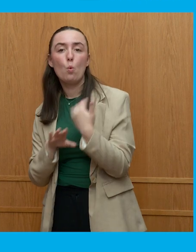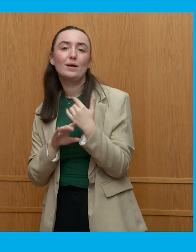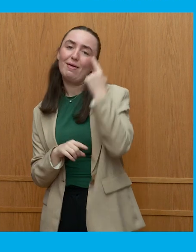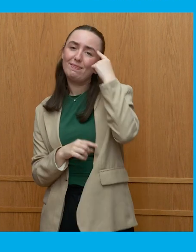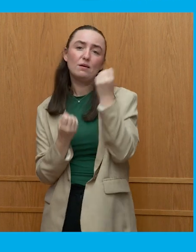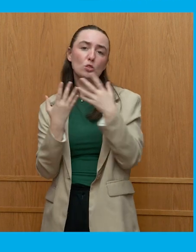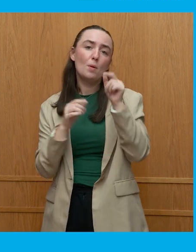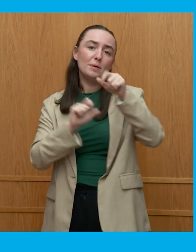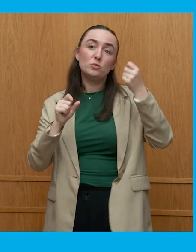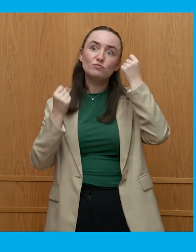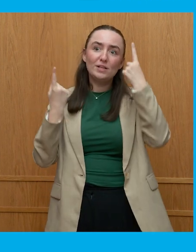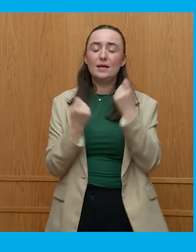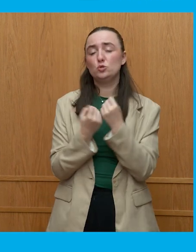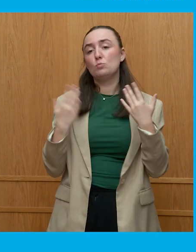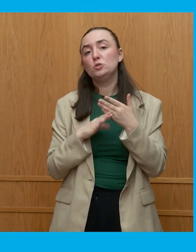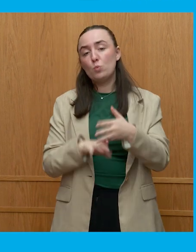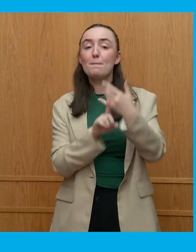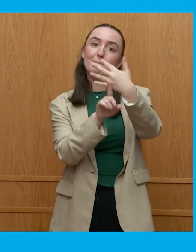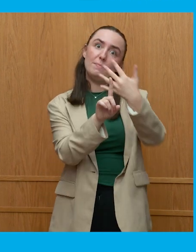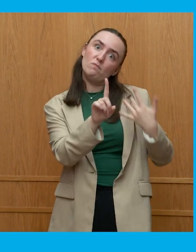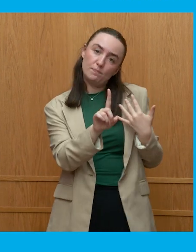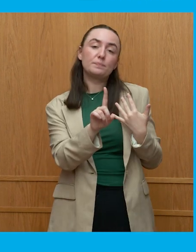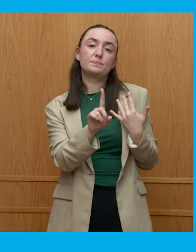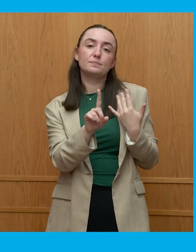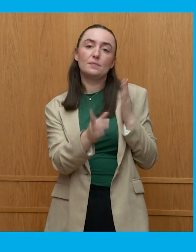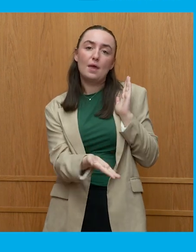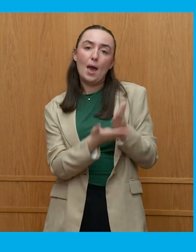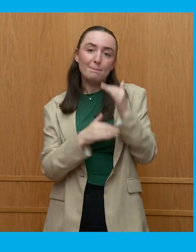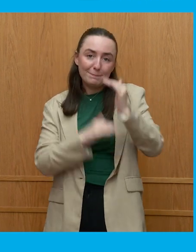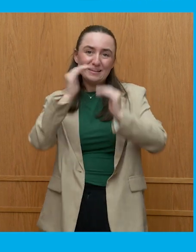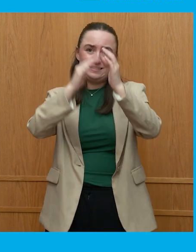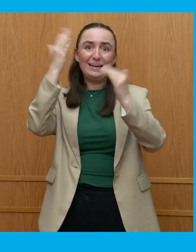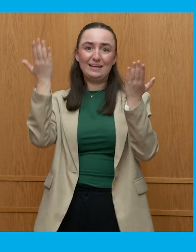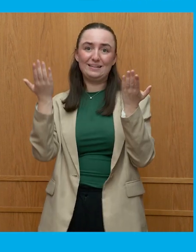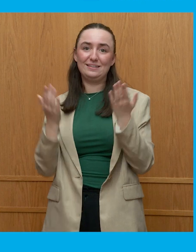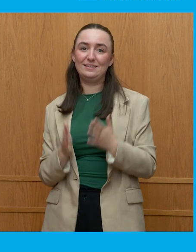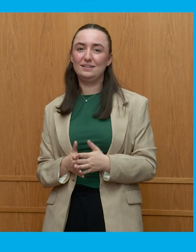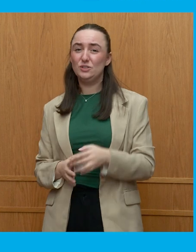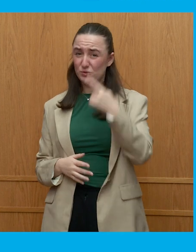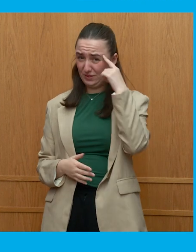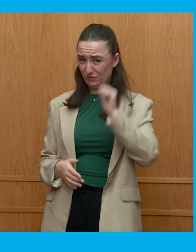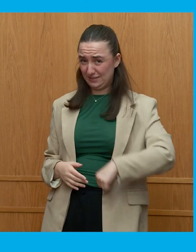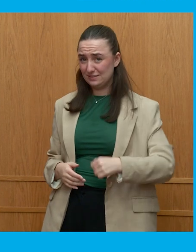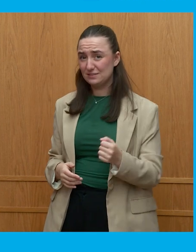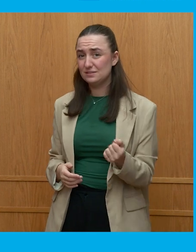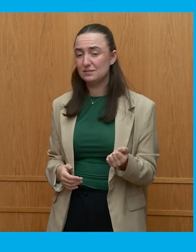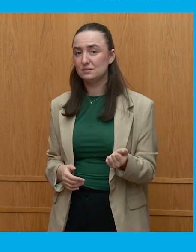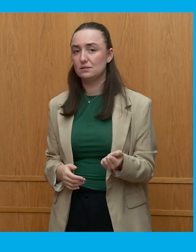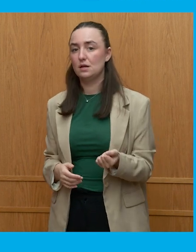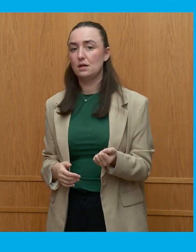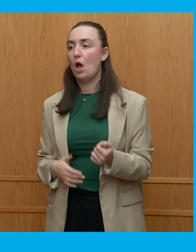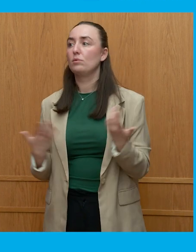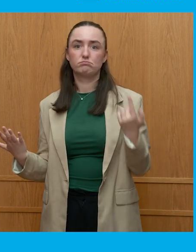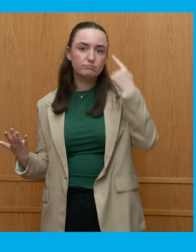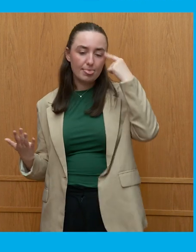hard take, and so much of ourselves we give to that process. So. But I think in this case